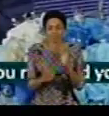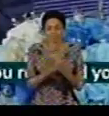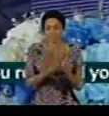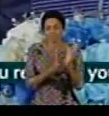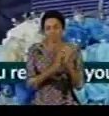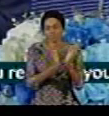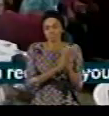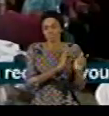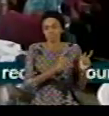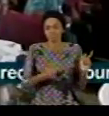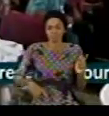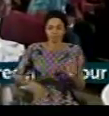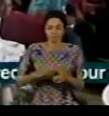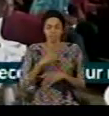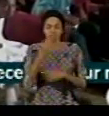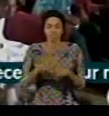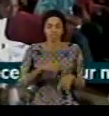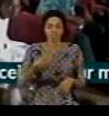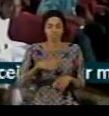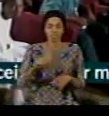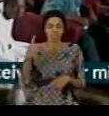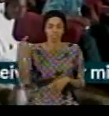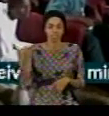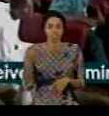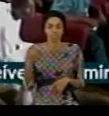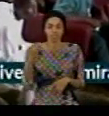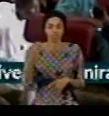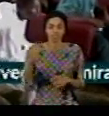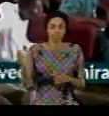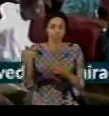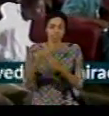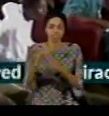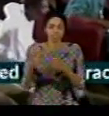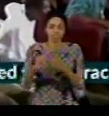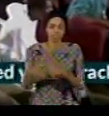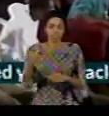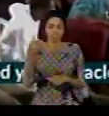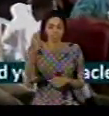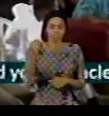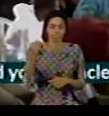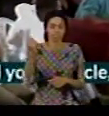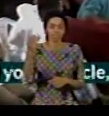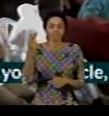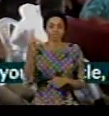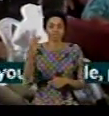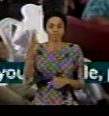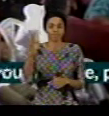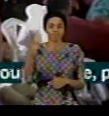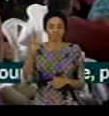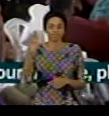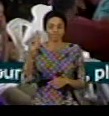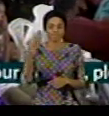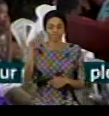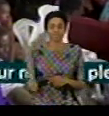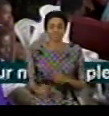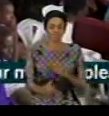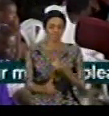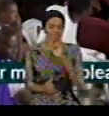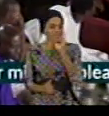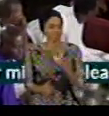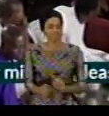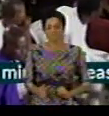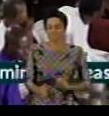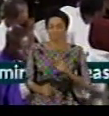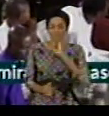and from Lagos will take you quickly to anambra state Southeastern Nigeria